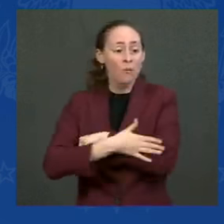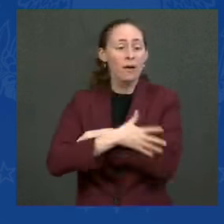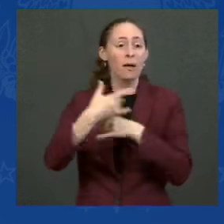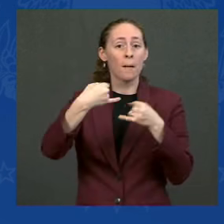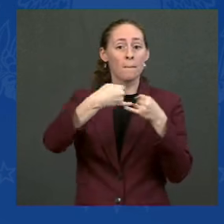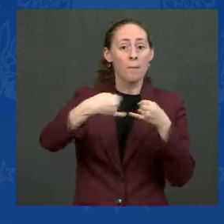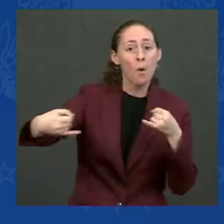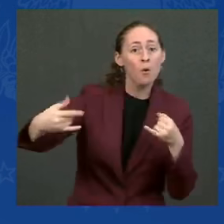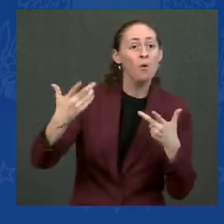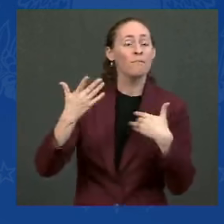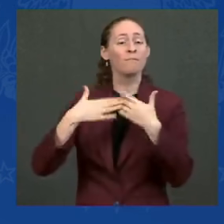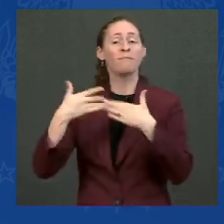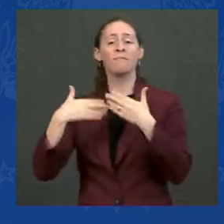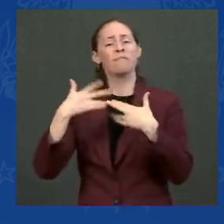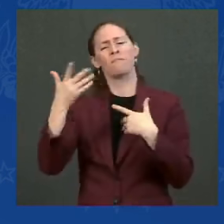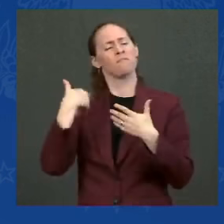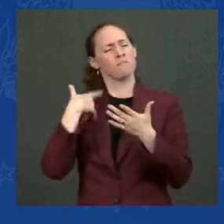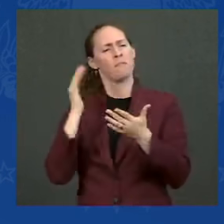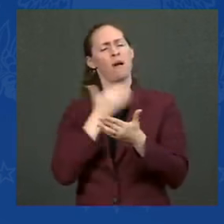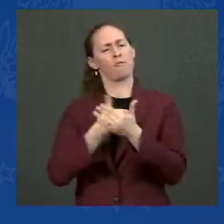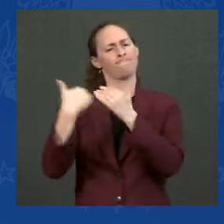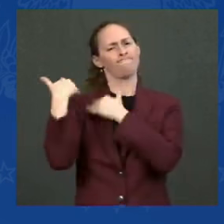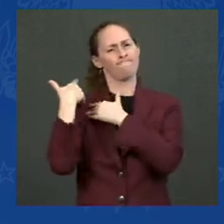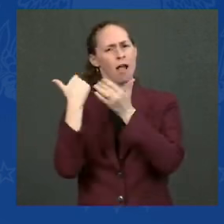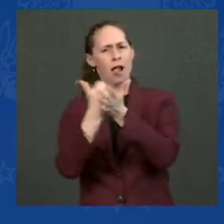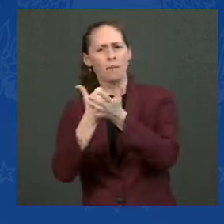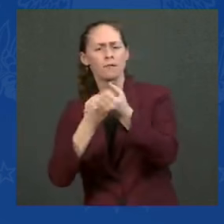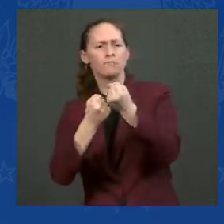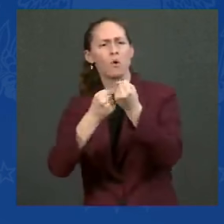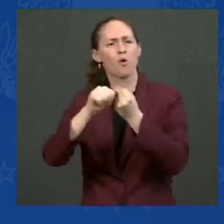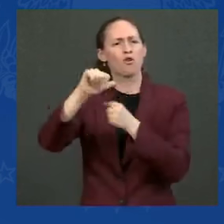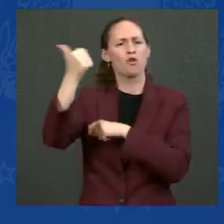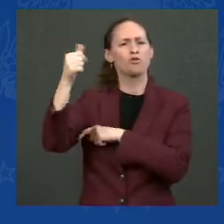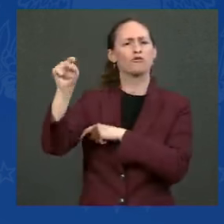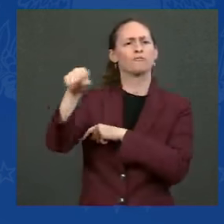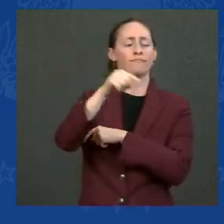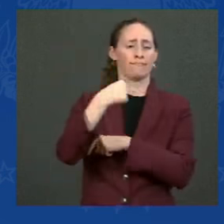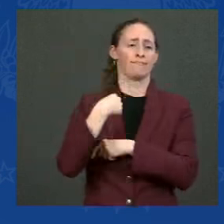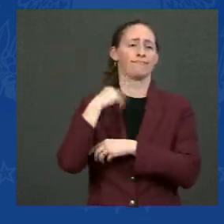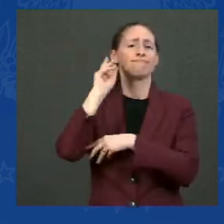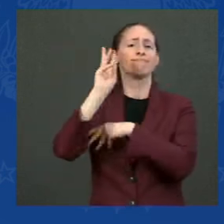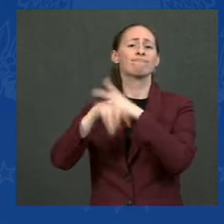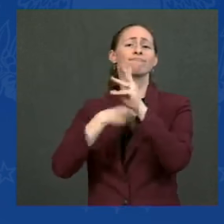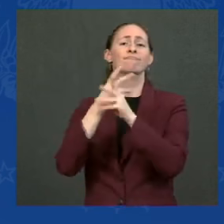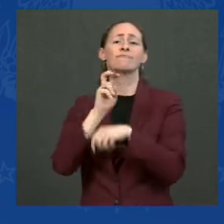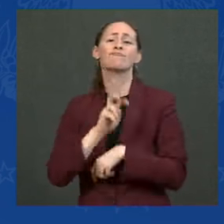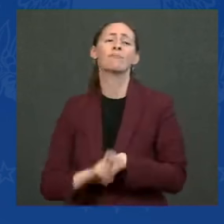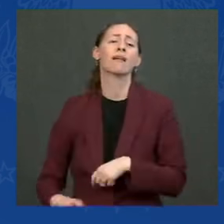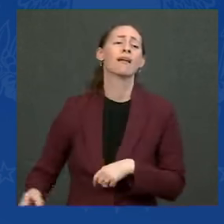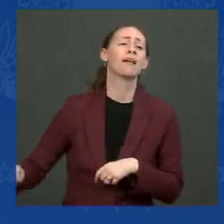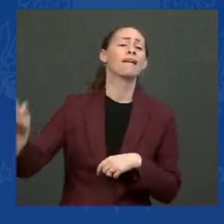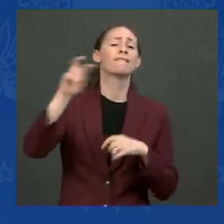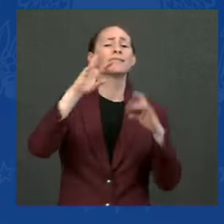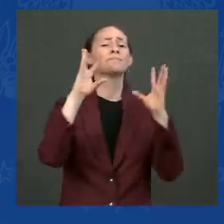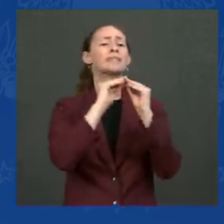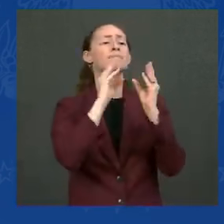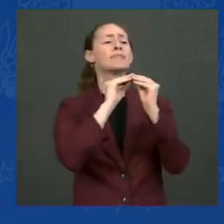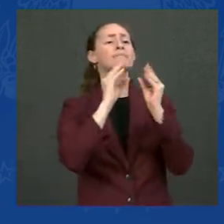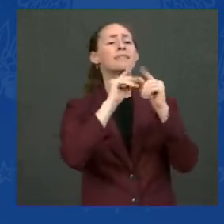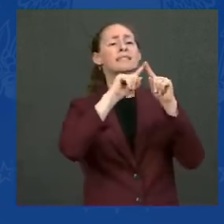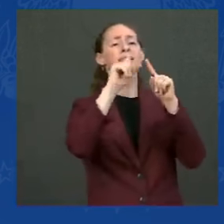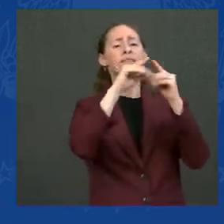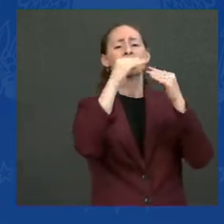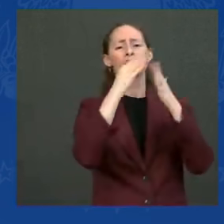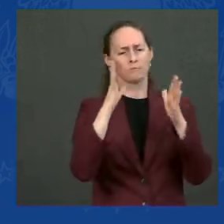way, I travel the world. I've met with all the major world leaders, and I'm going to continue to meet with them. And